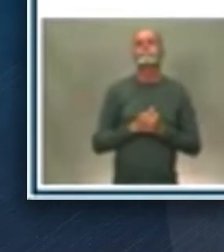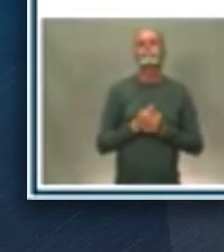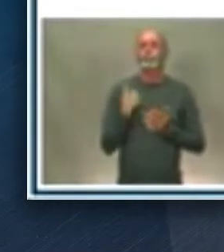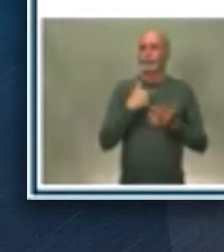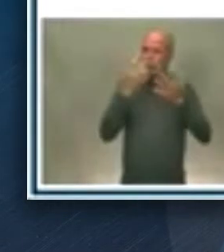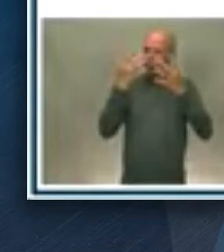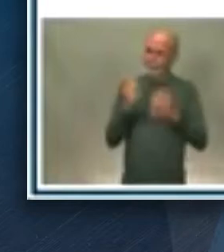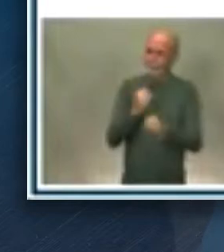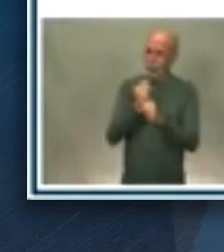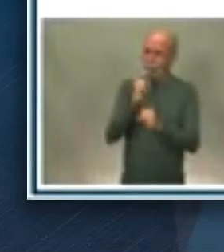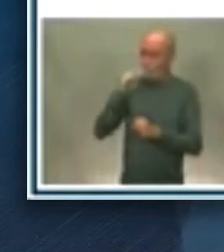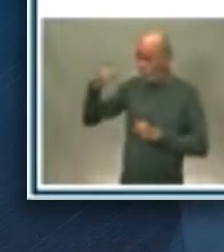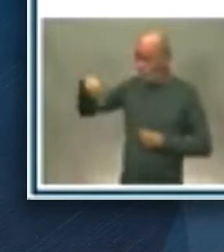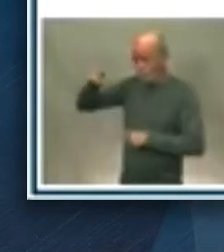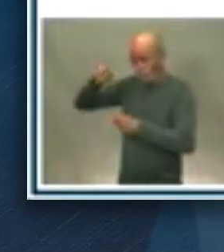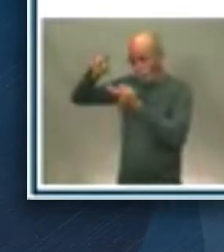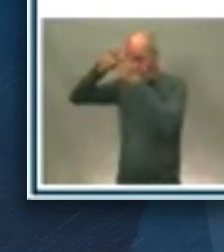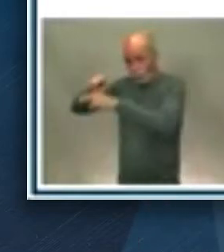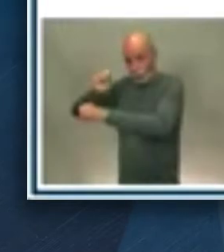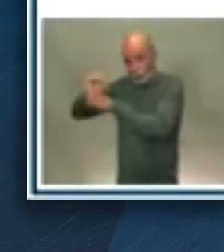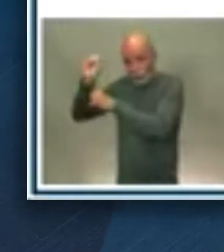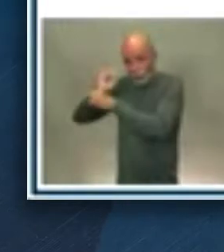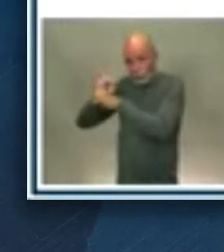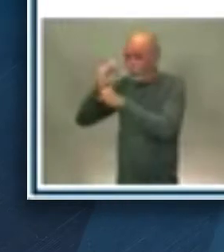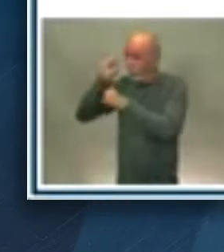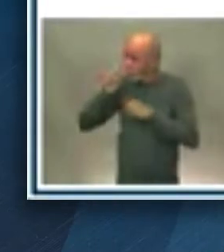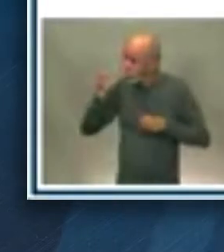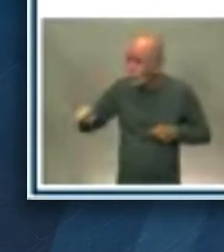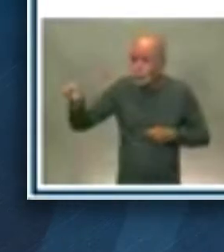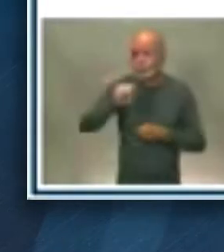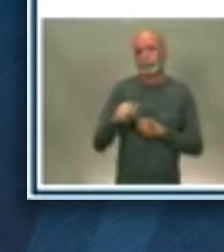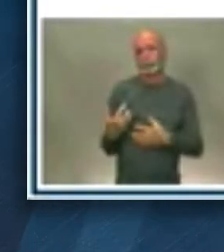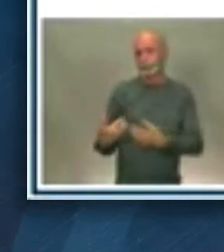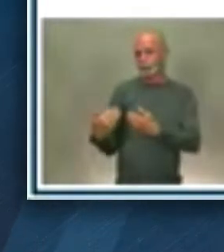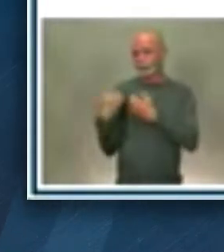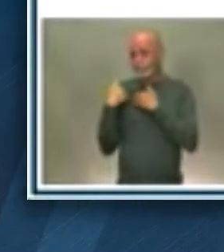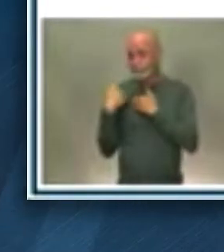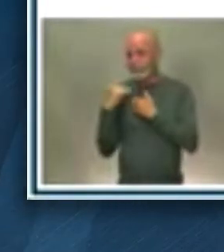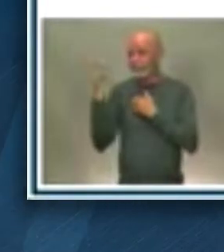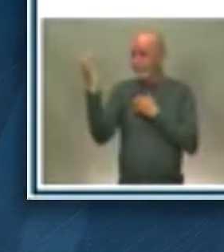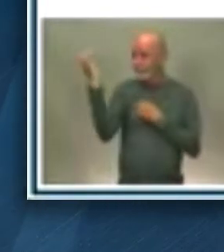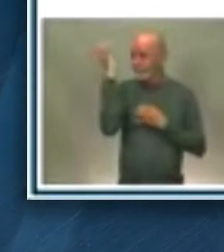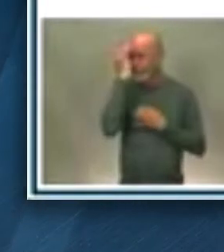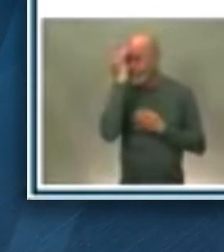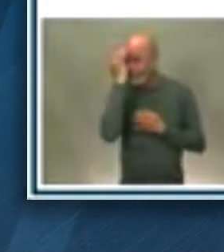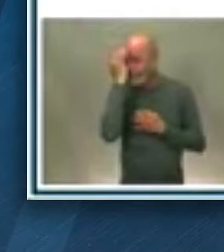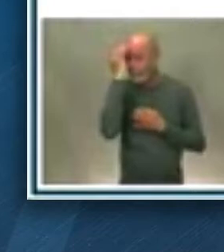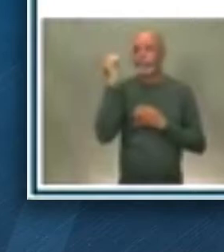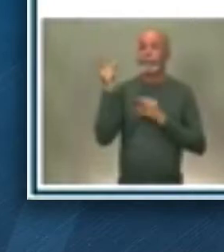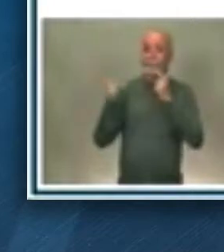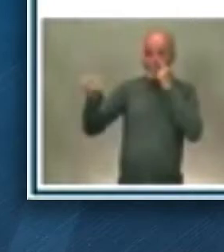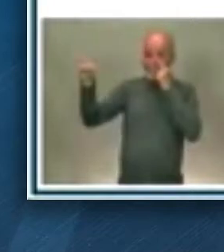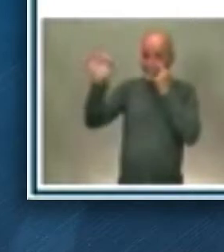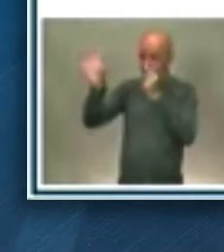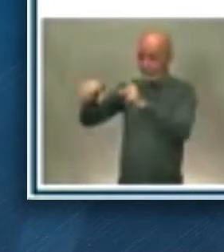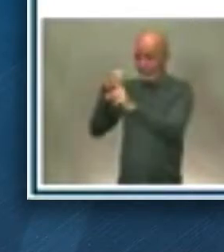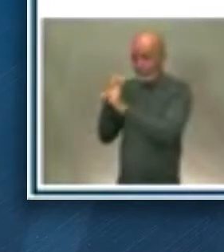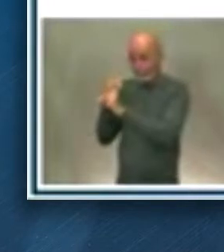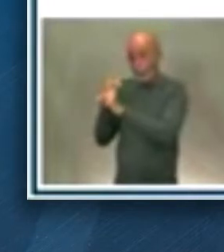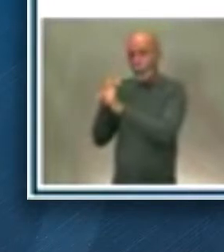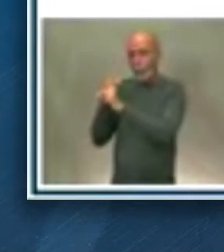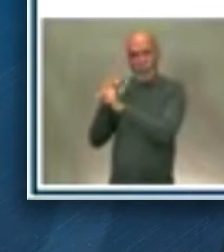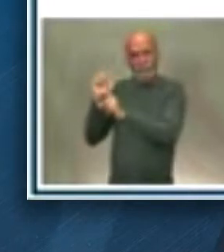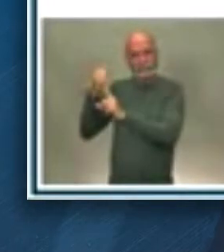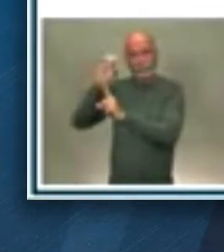their responsibility and have protocols in place that they can collect that information, and if they hit that target, to make sure that they